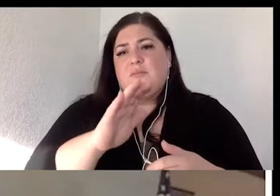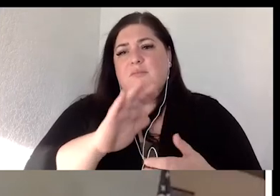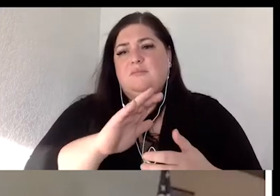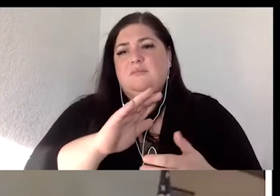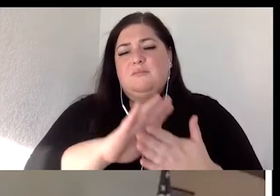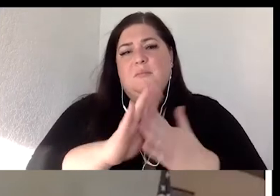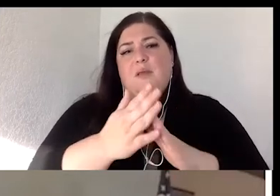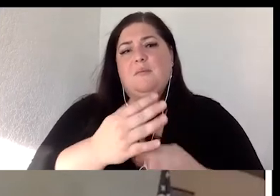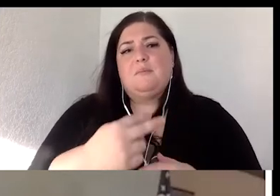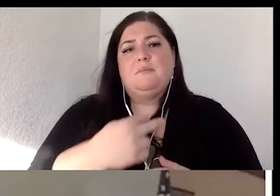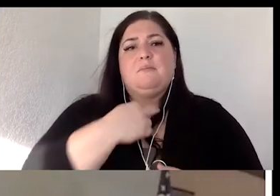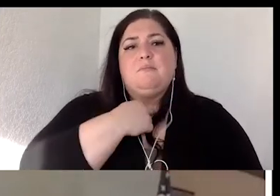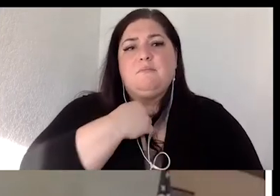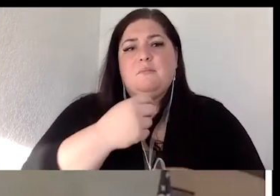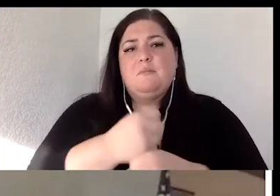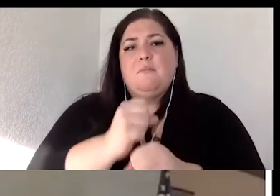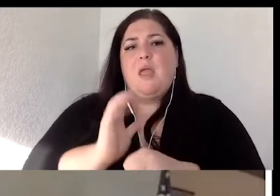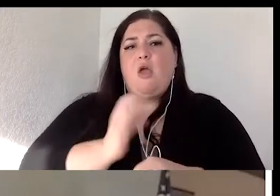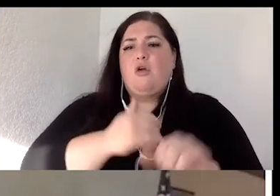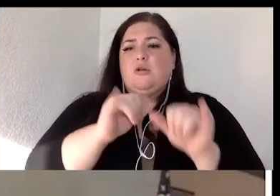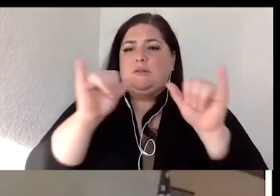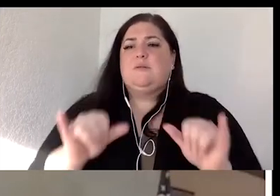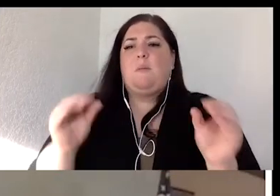and make our systems more just.